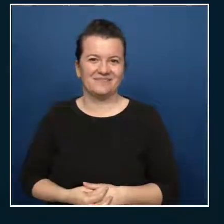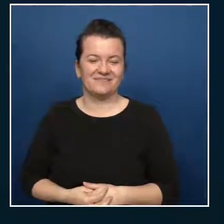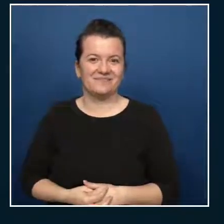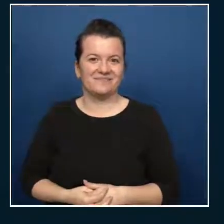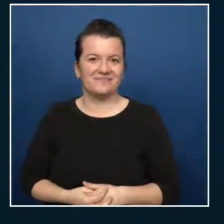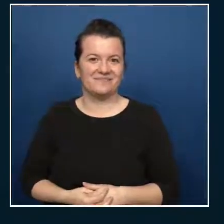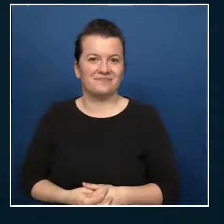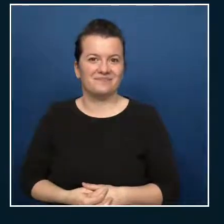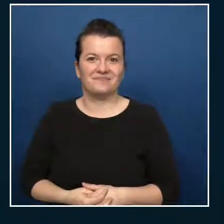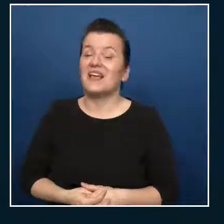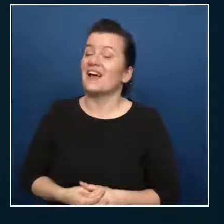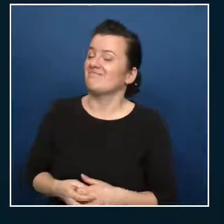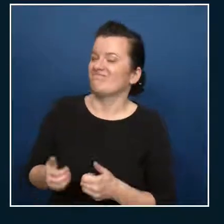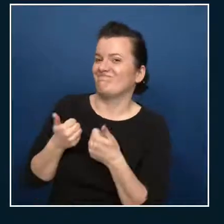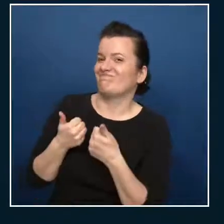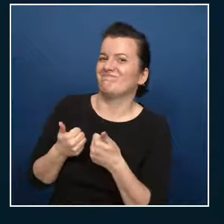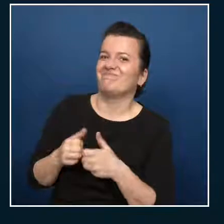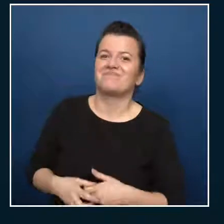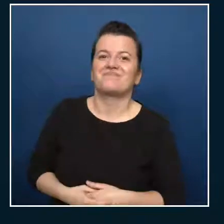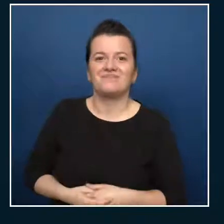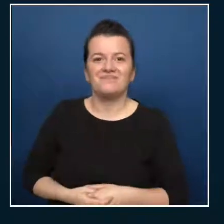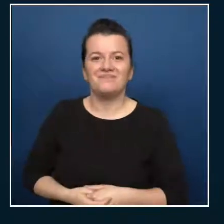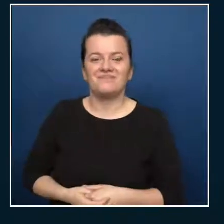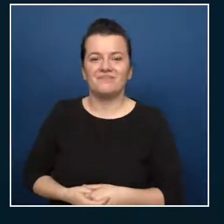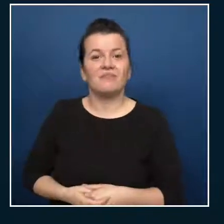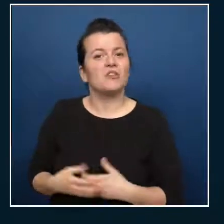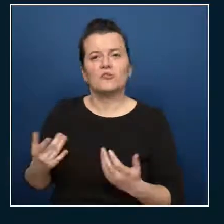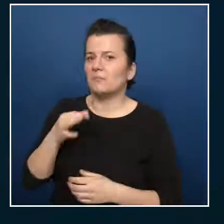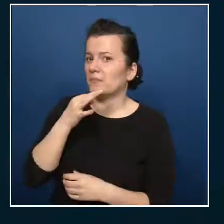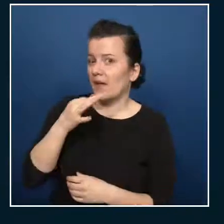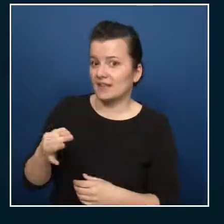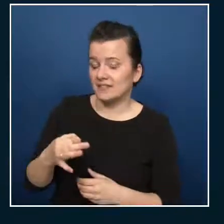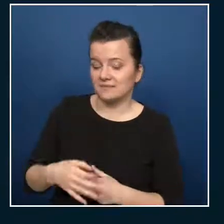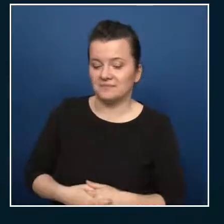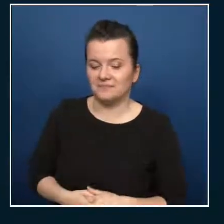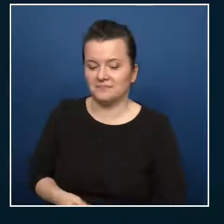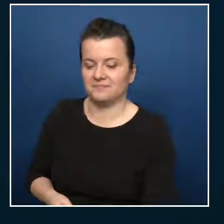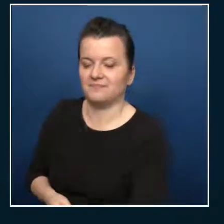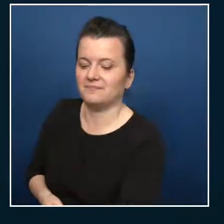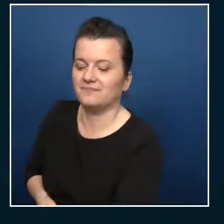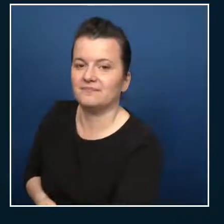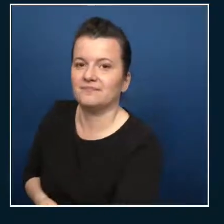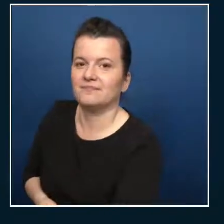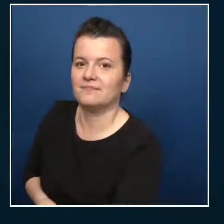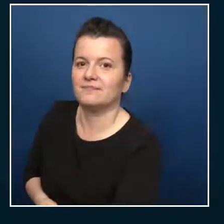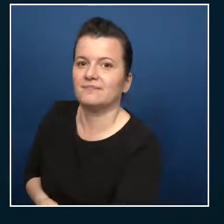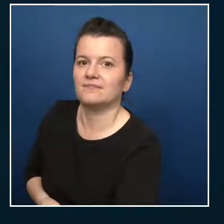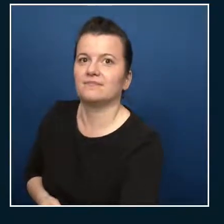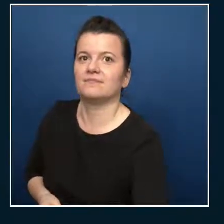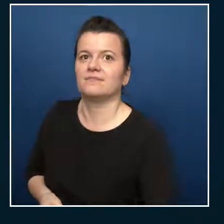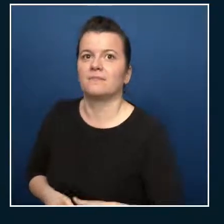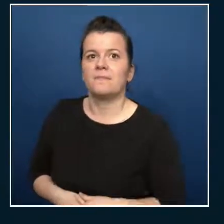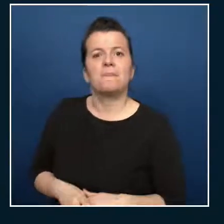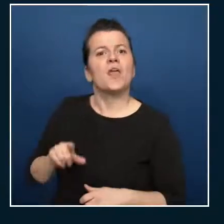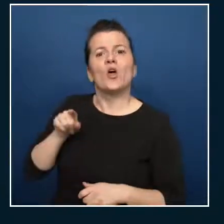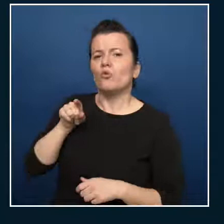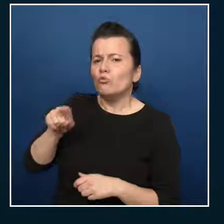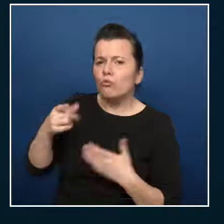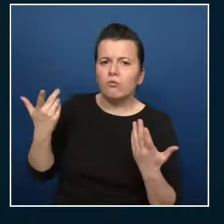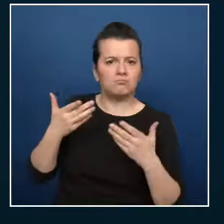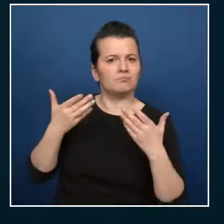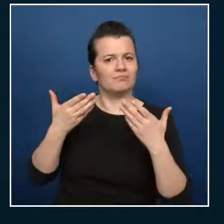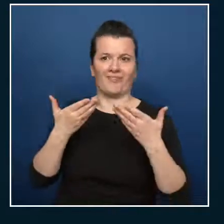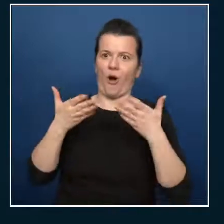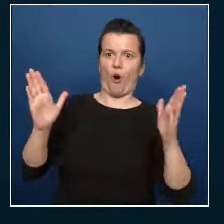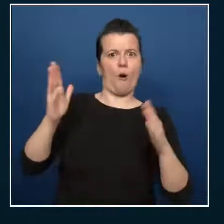Cool. So I have a question for you. Yeah. You've started ramping up your public speaking. We've seen you